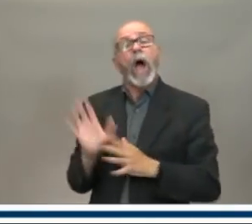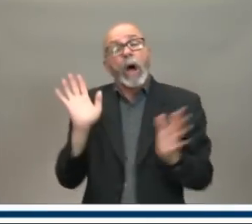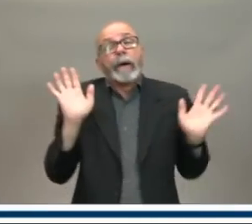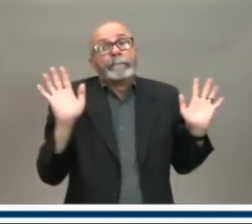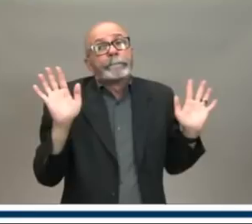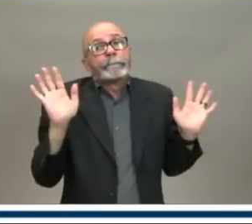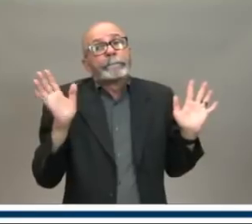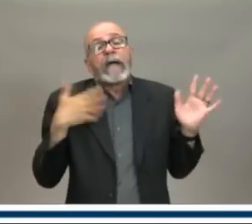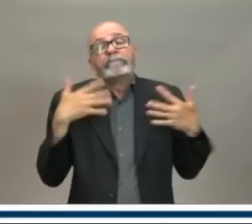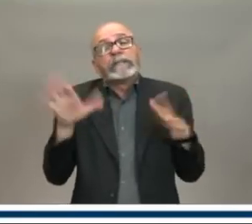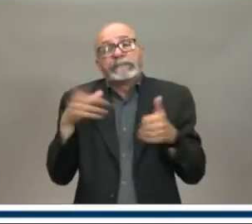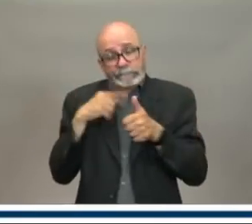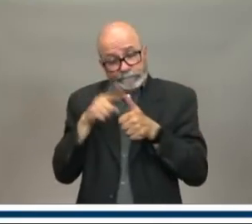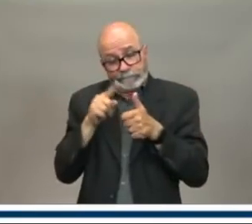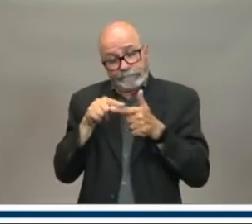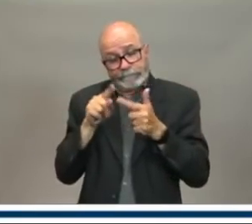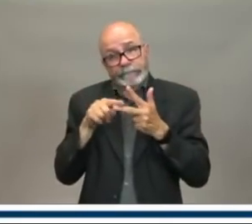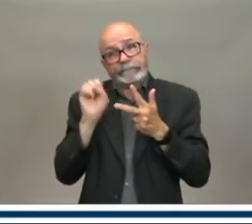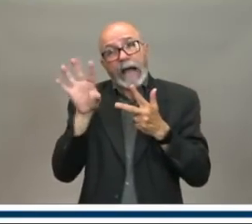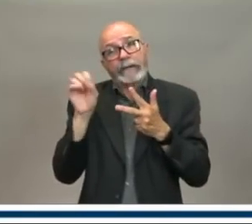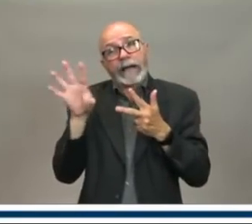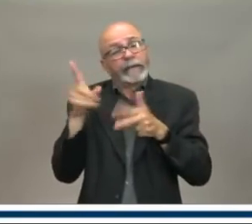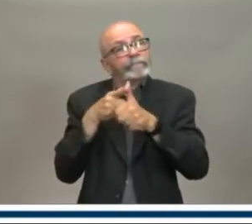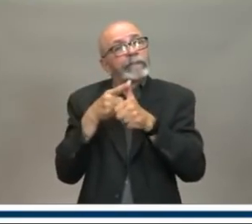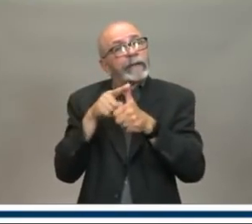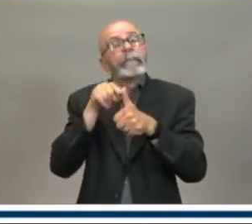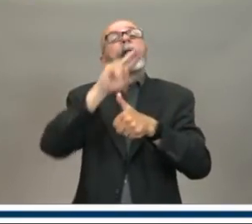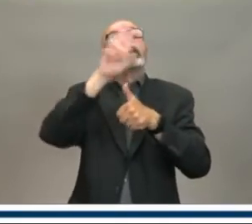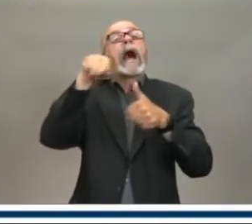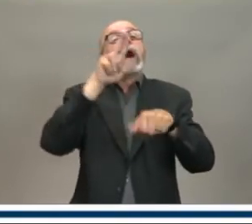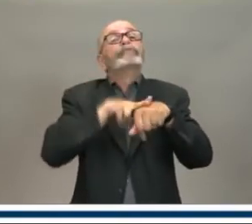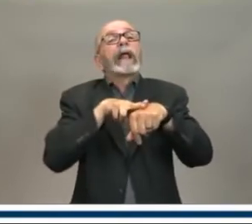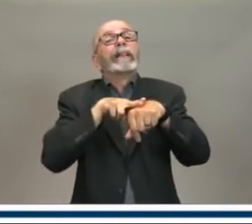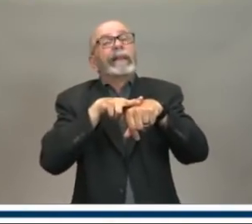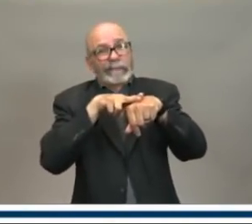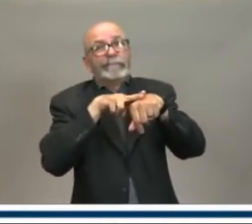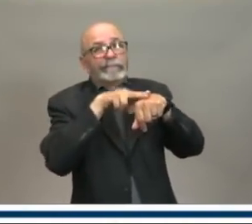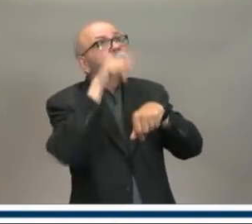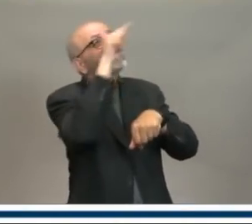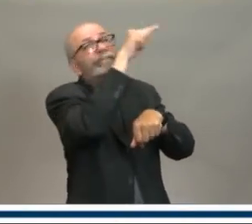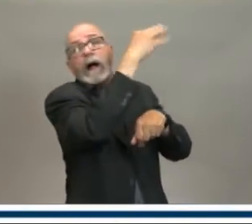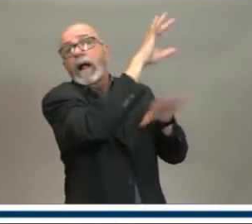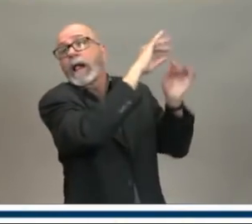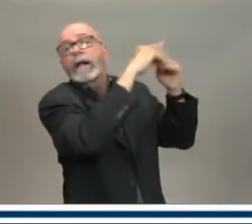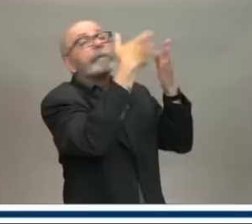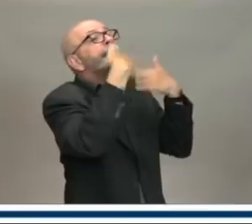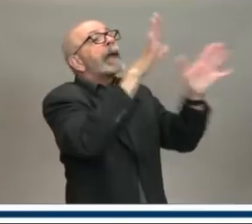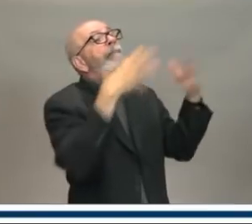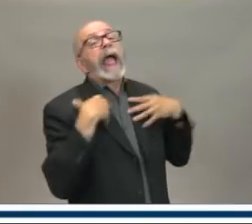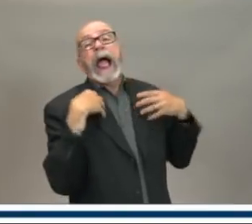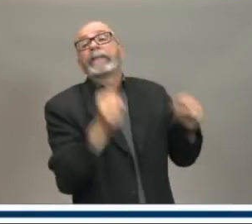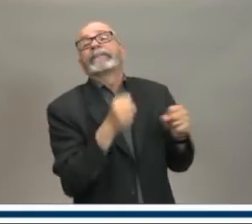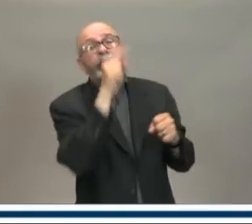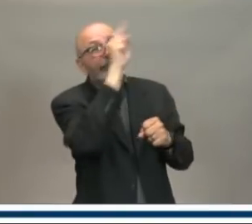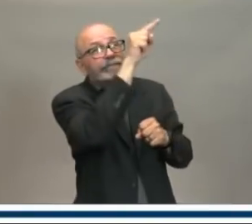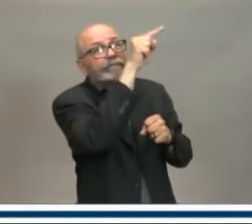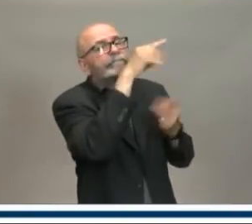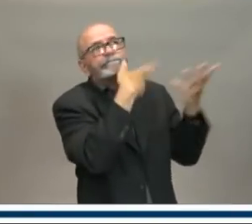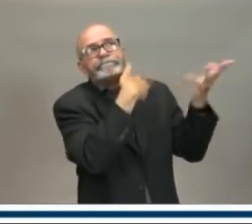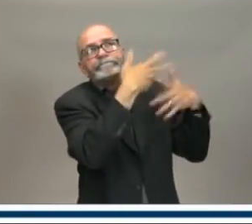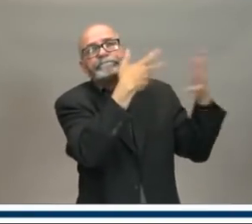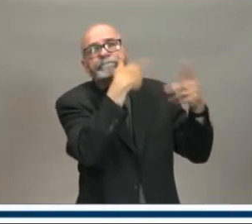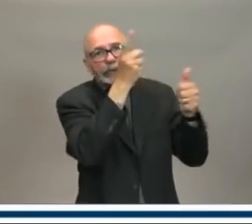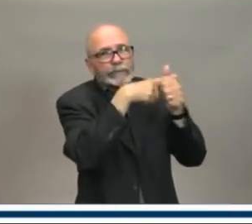presented a couple of Fridays ago, the national framework based on public health framework that gives the best public health advice to